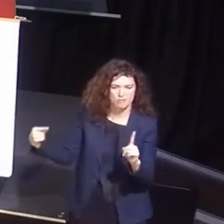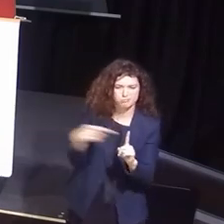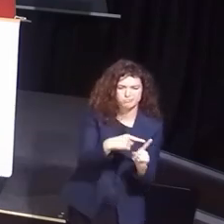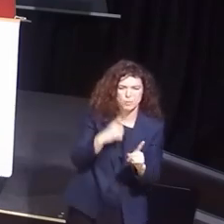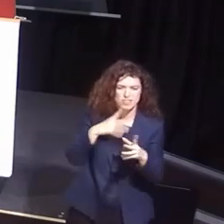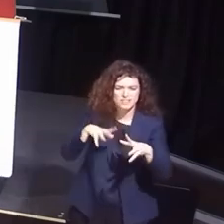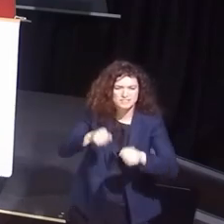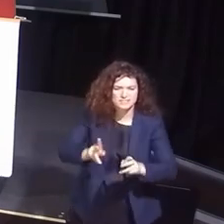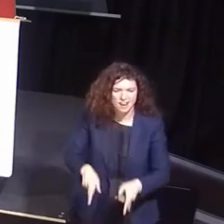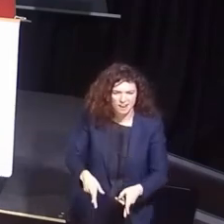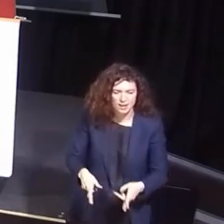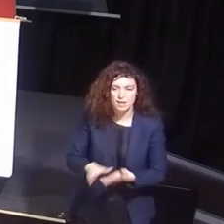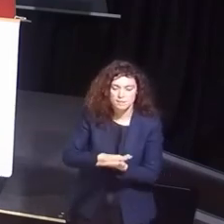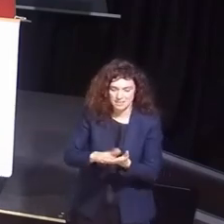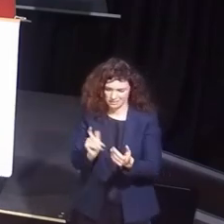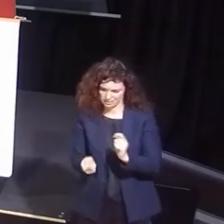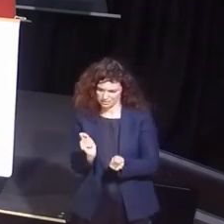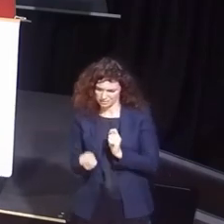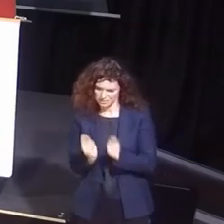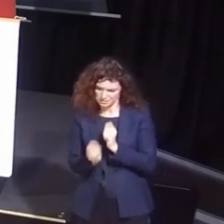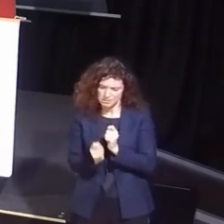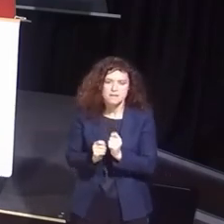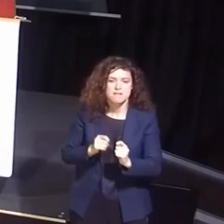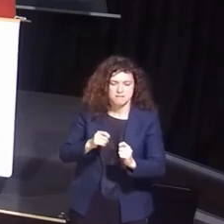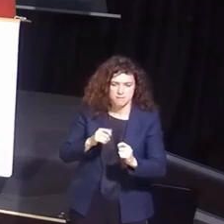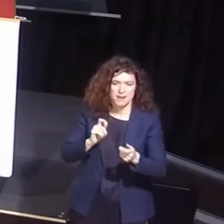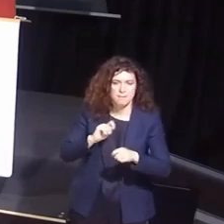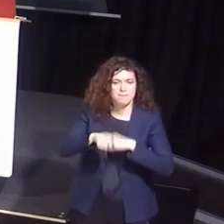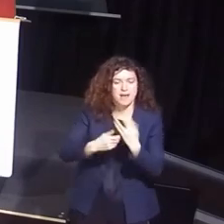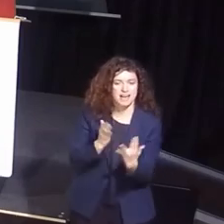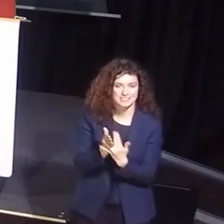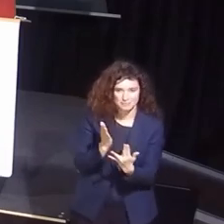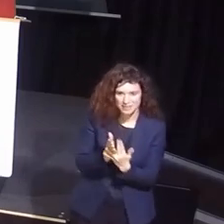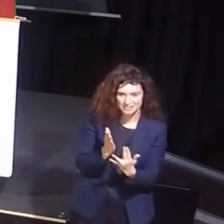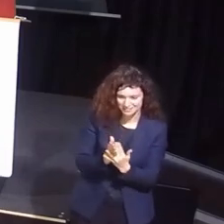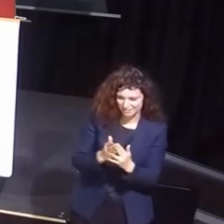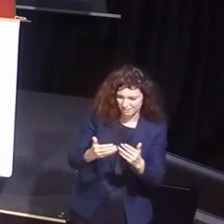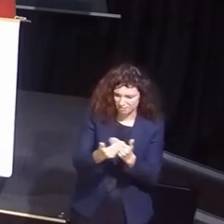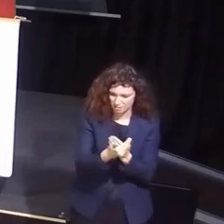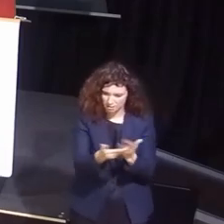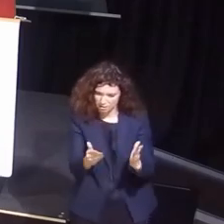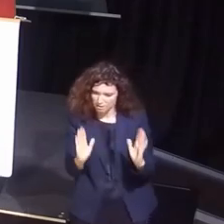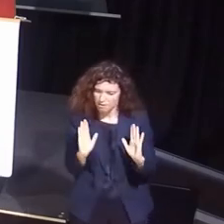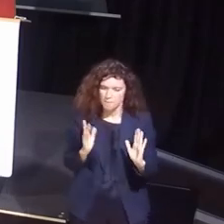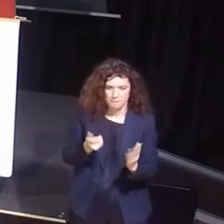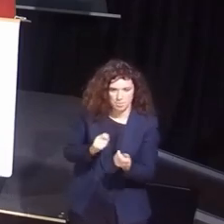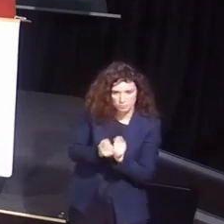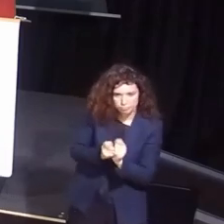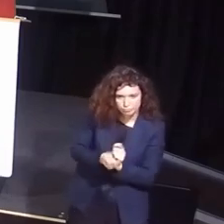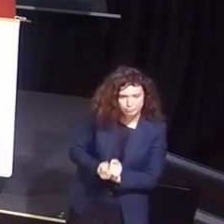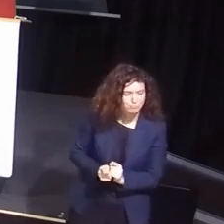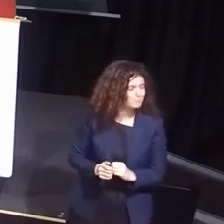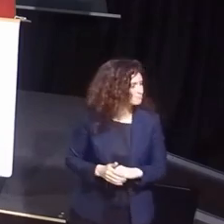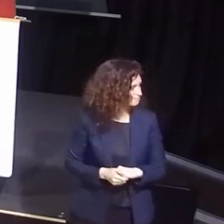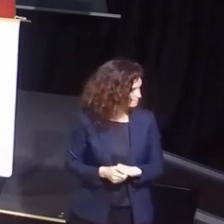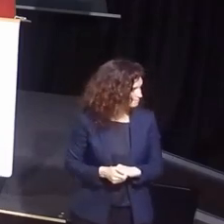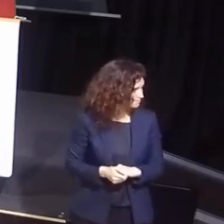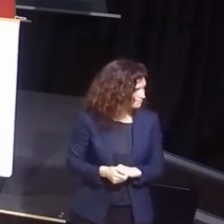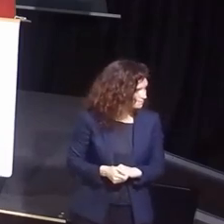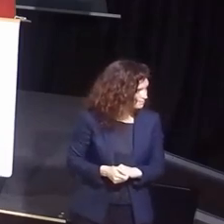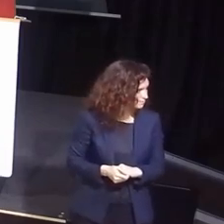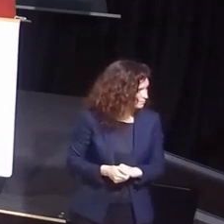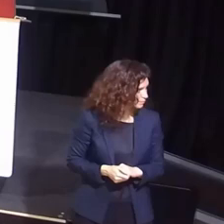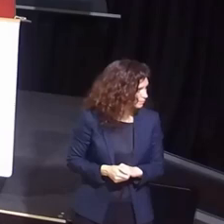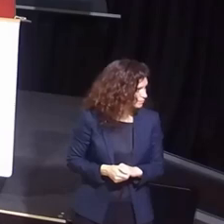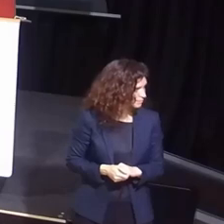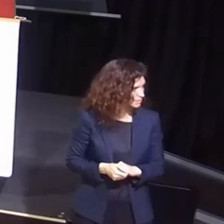it accessible to me. And it meant that other people had to take certain roles. With Gears of War 5, there's an aim assist, which means I'm now starting